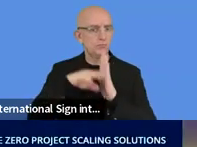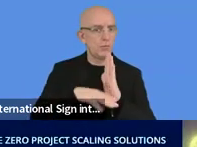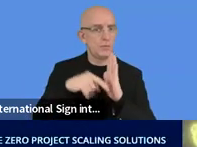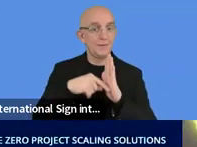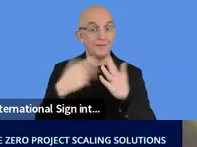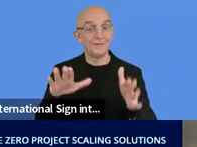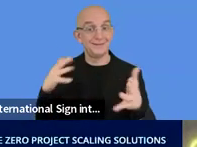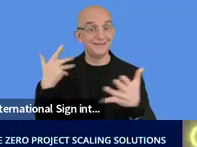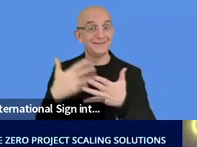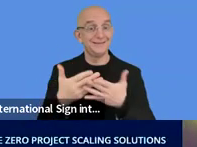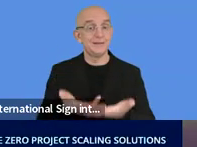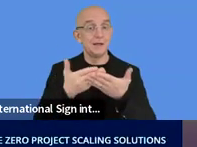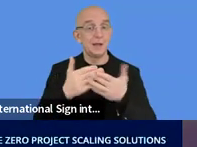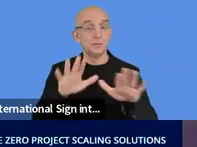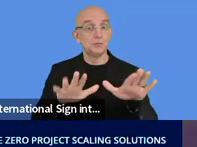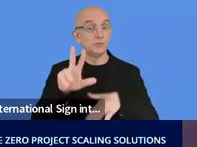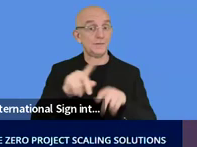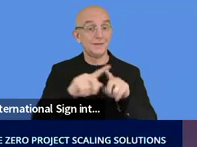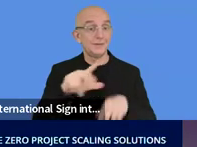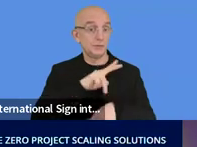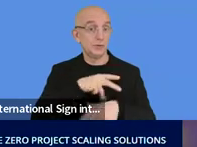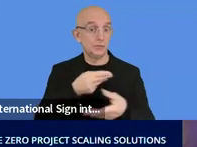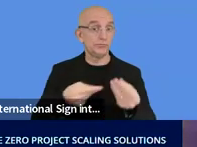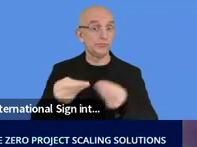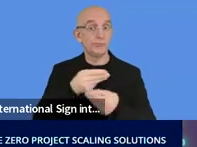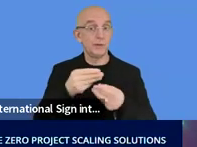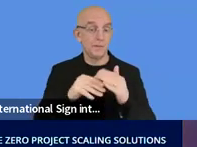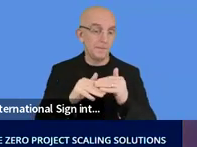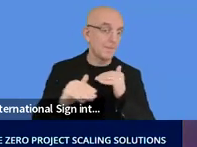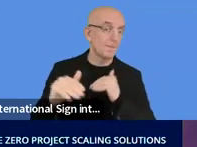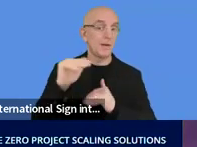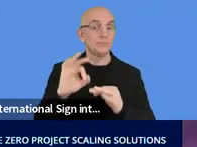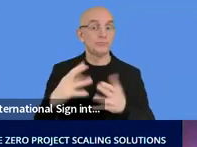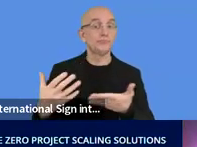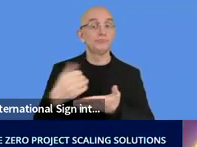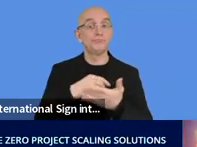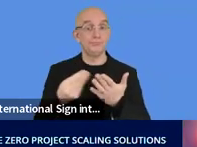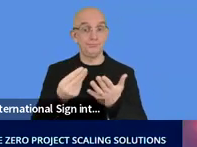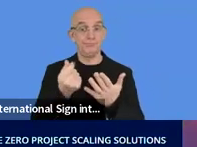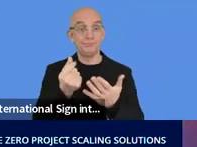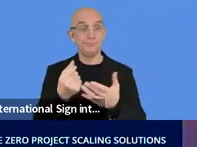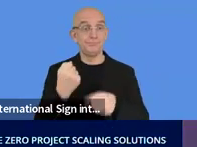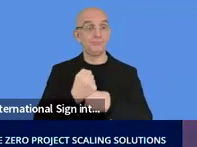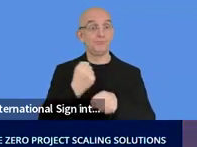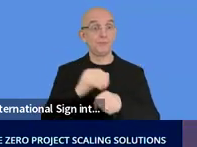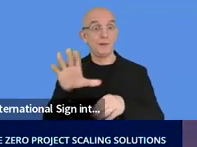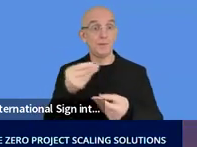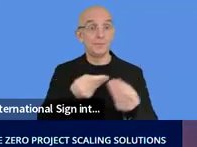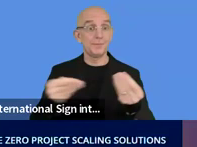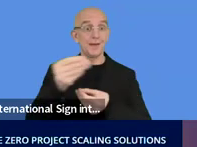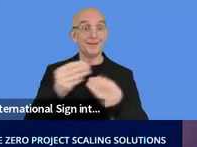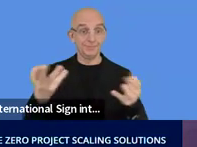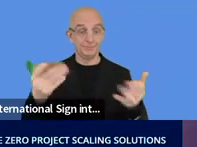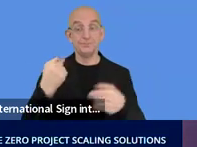markets. In our last webinar, we covered the number one thing you can do to maximize your impact and